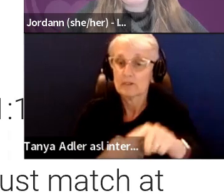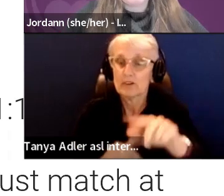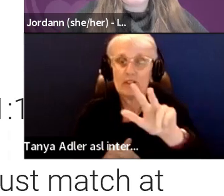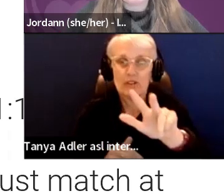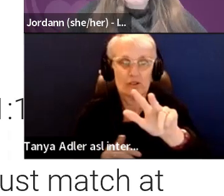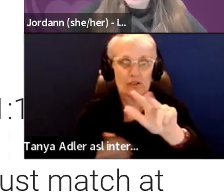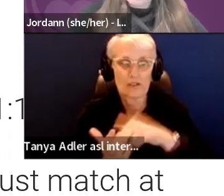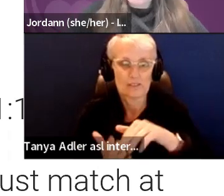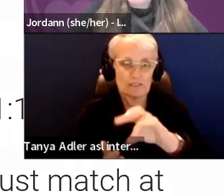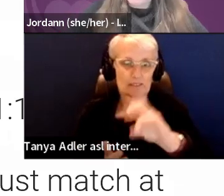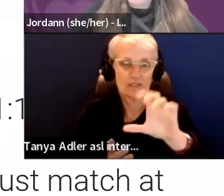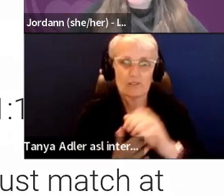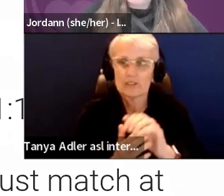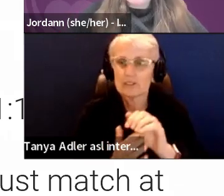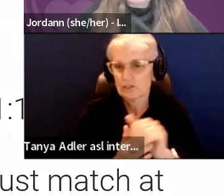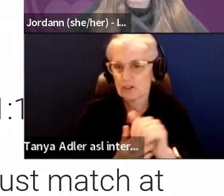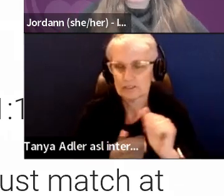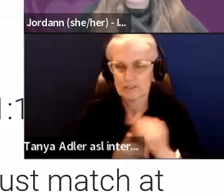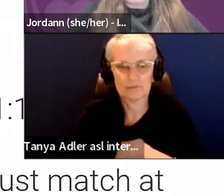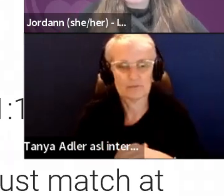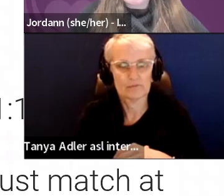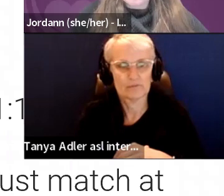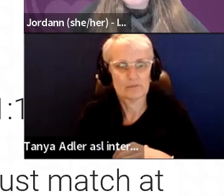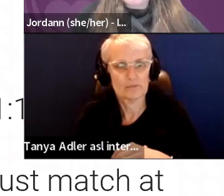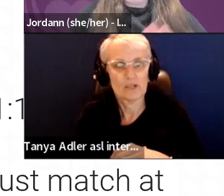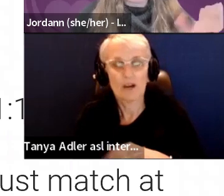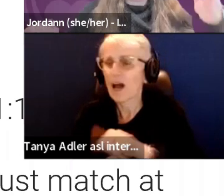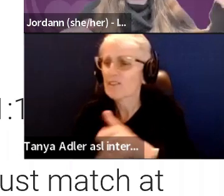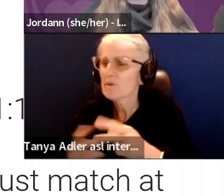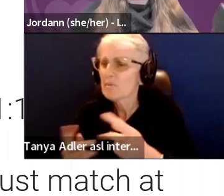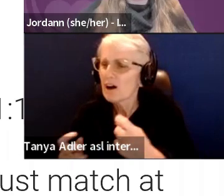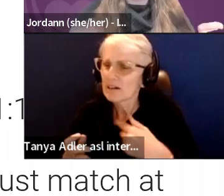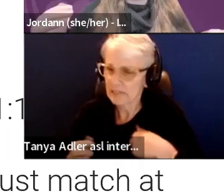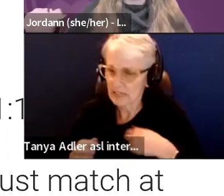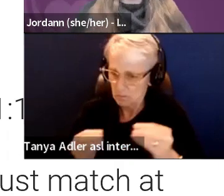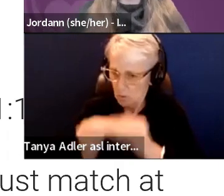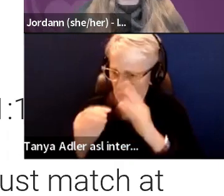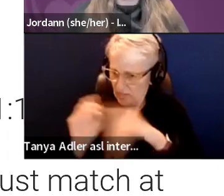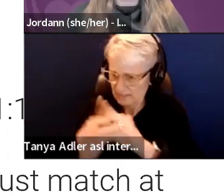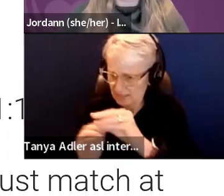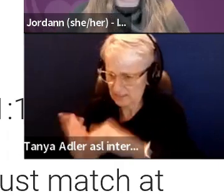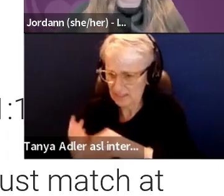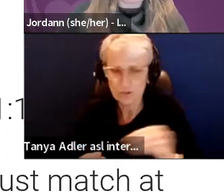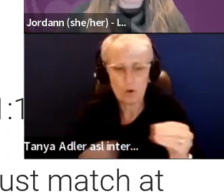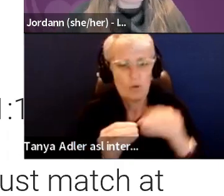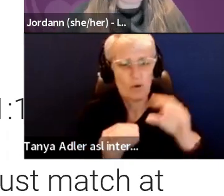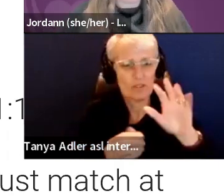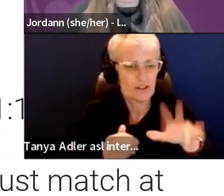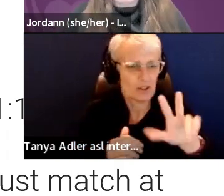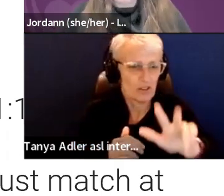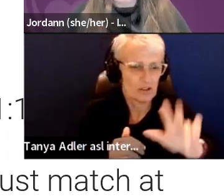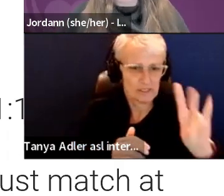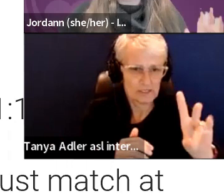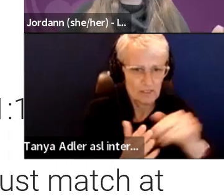$37,500. Another frequently asked question here is, can we do a project for more than 60,000 or more than 37,500?